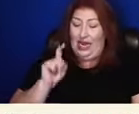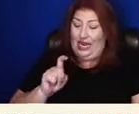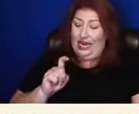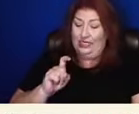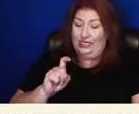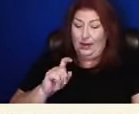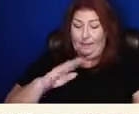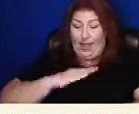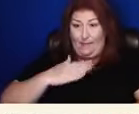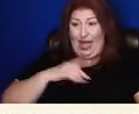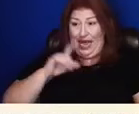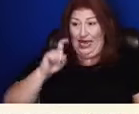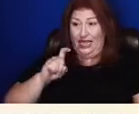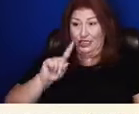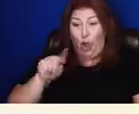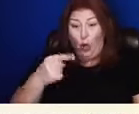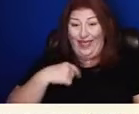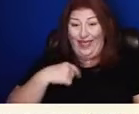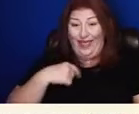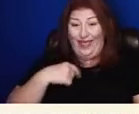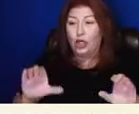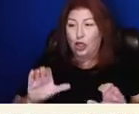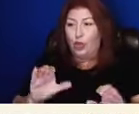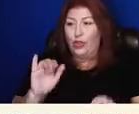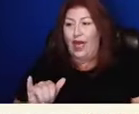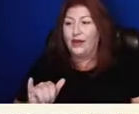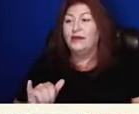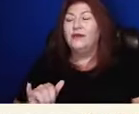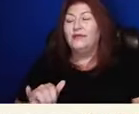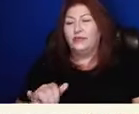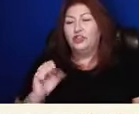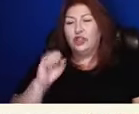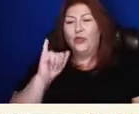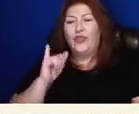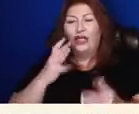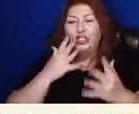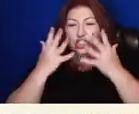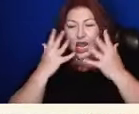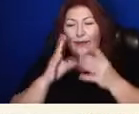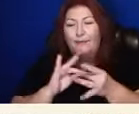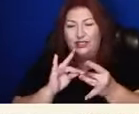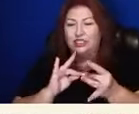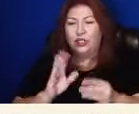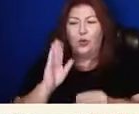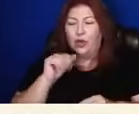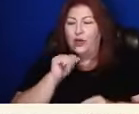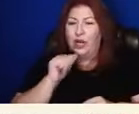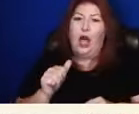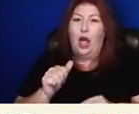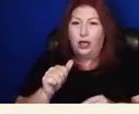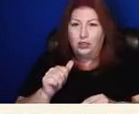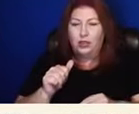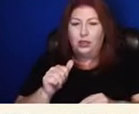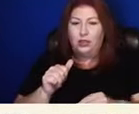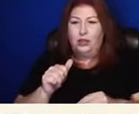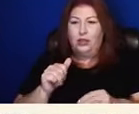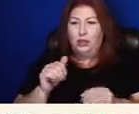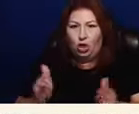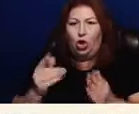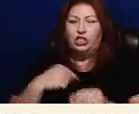I can meet, so that shame message isn't going to drive us like it did before.